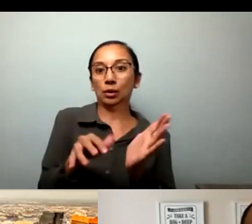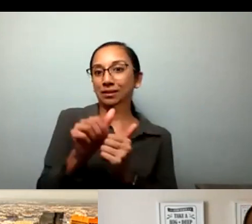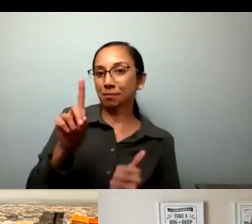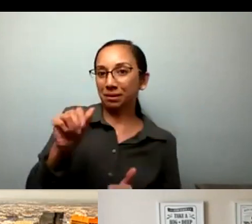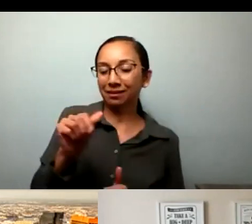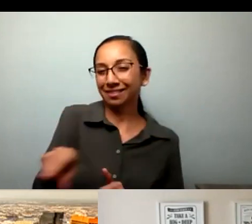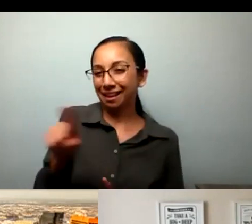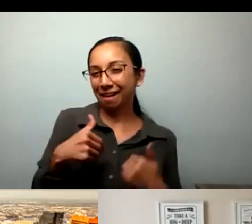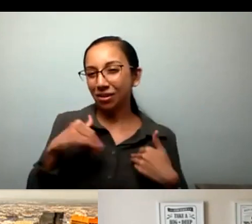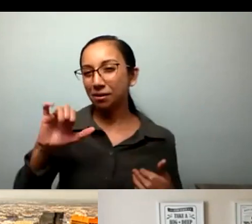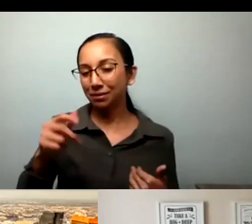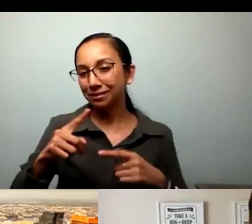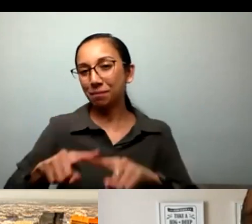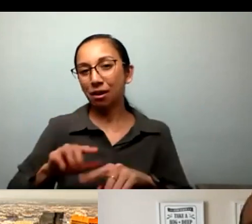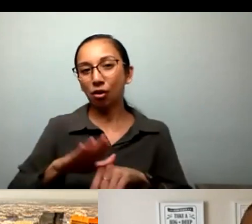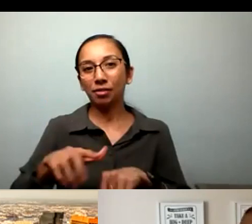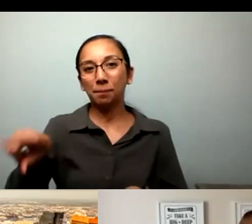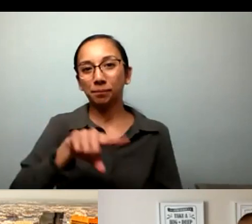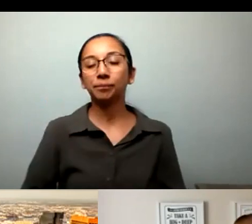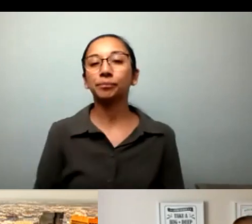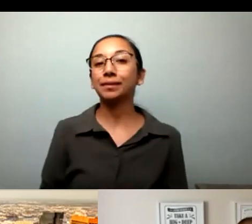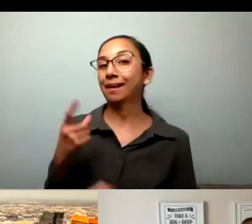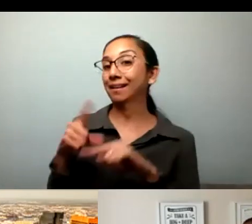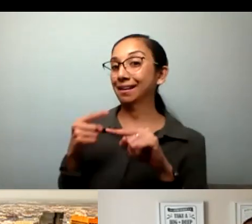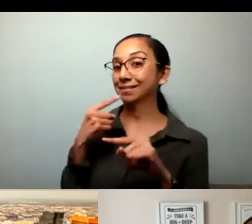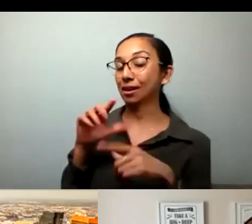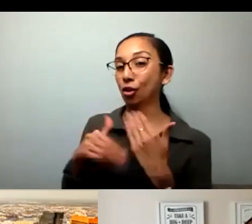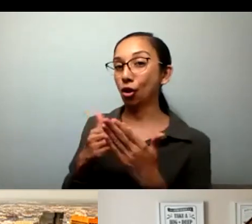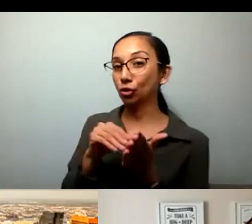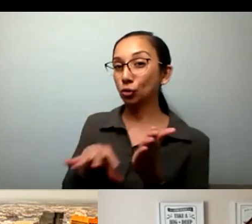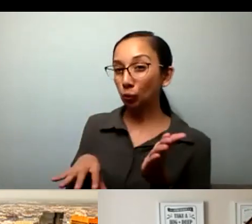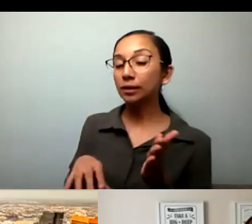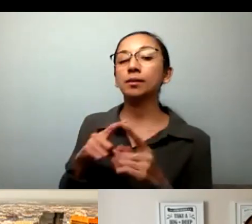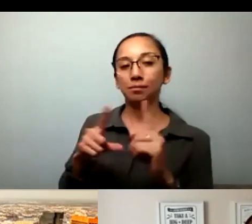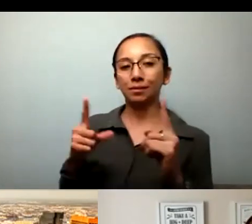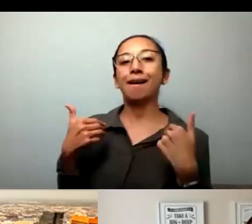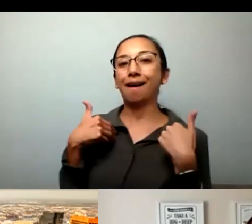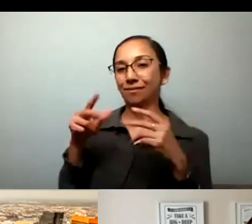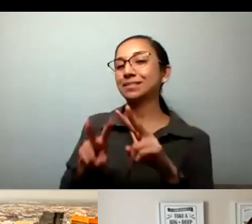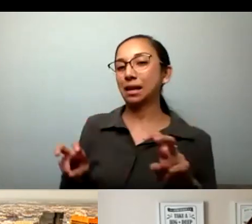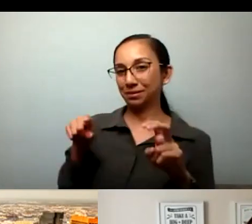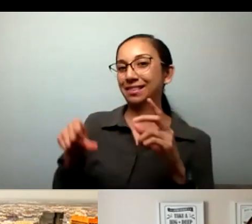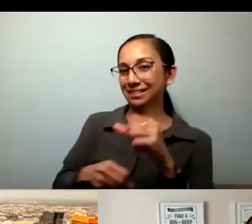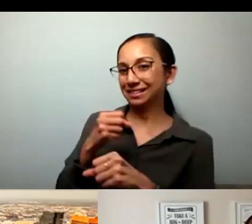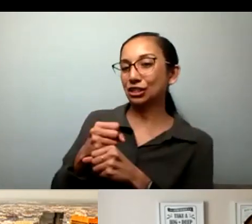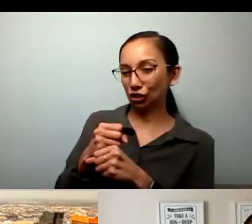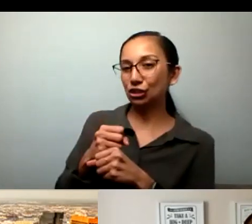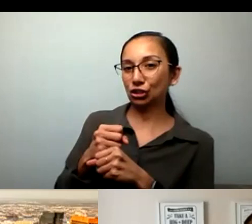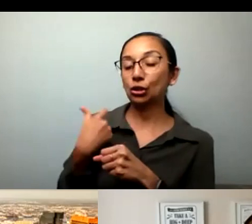IEPs. I can say for all students, including with students with disabilities, we do have assessments this year.